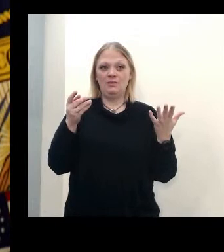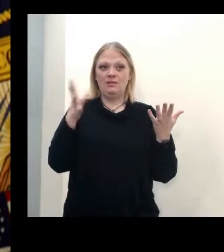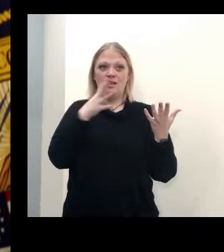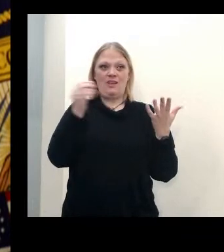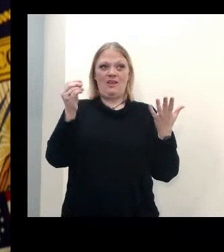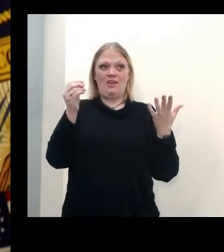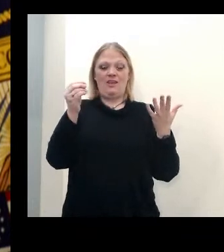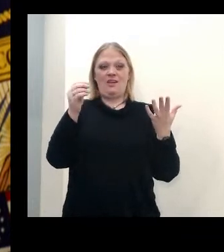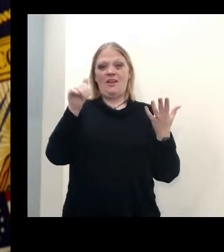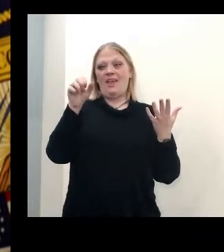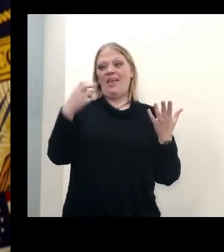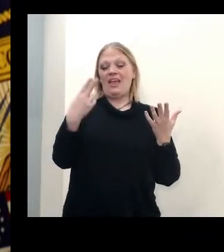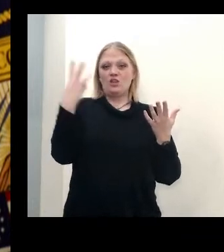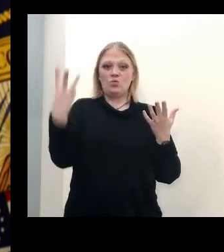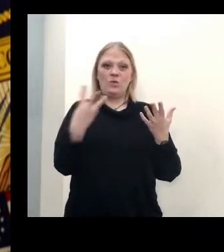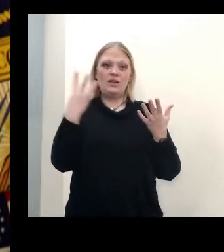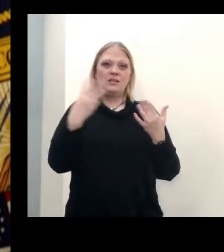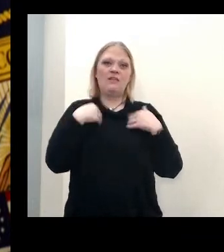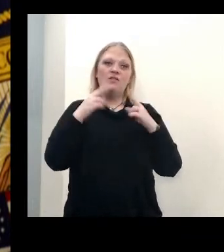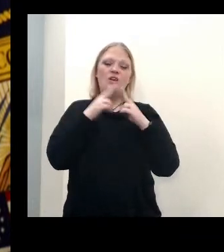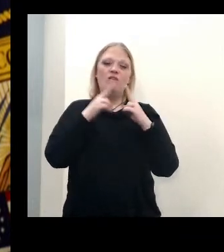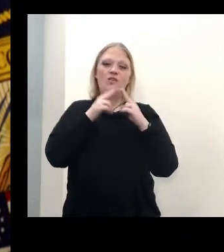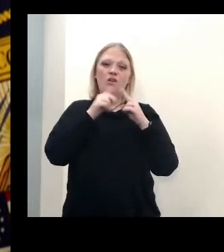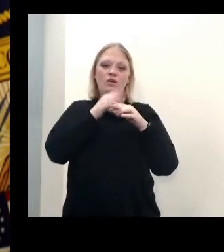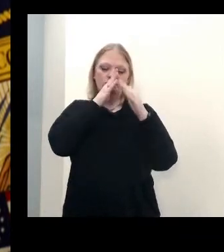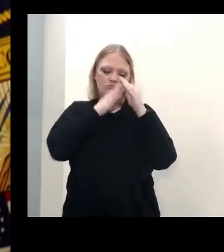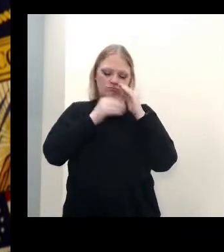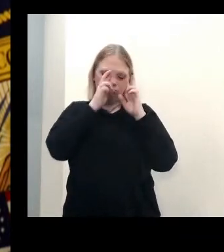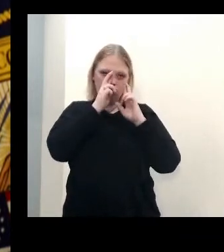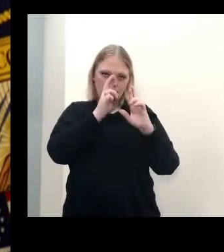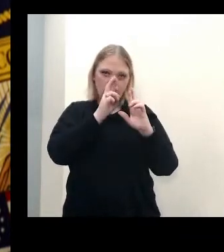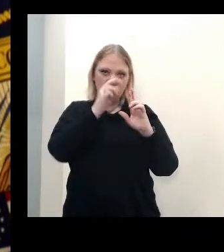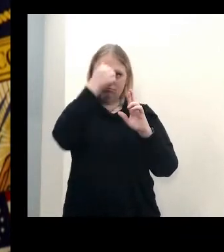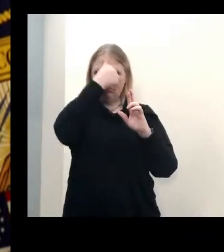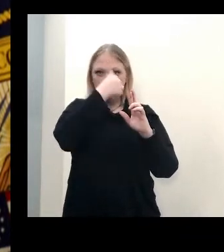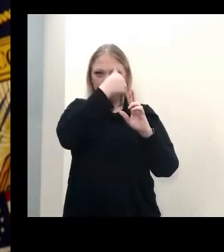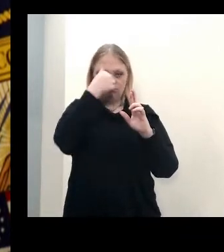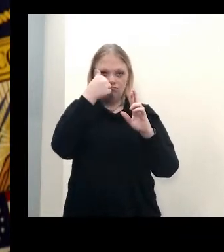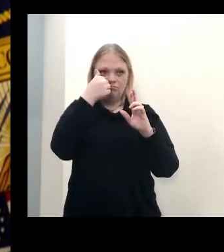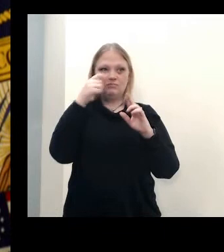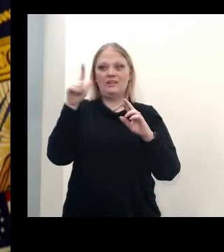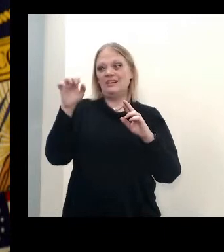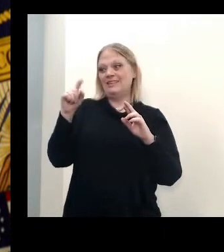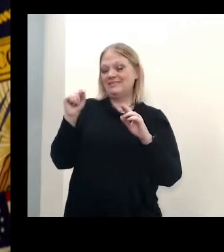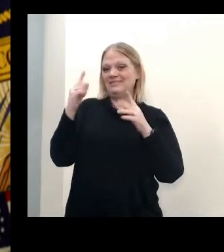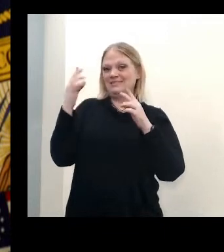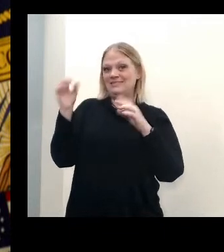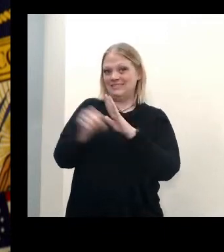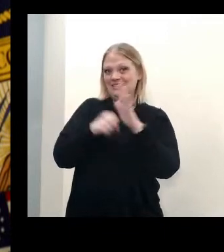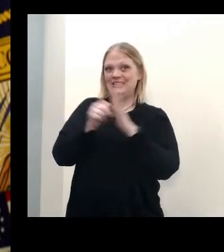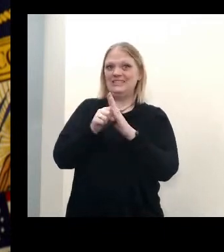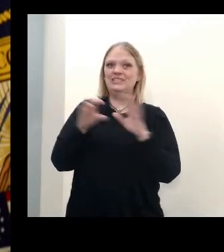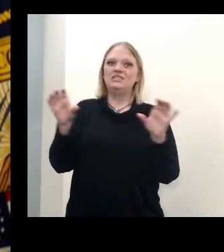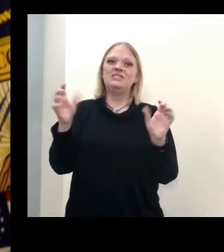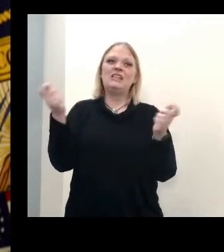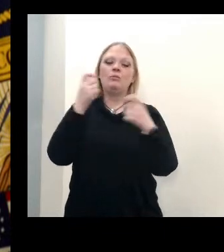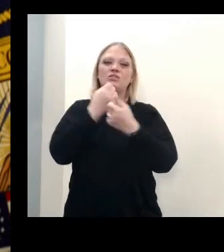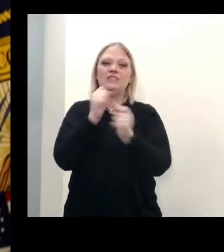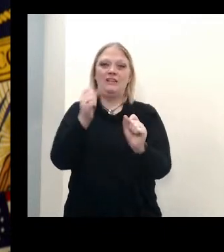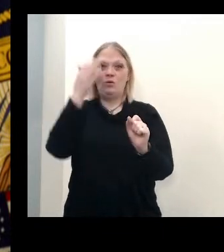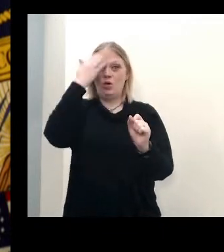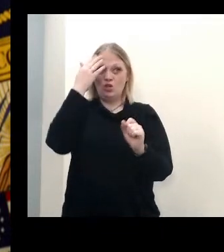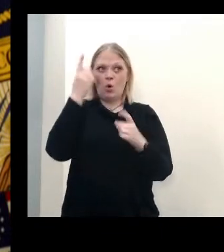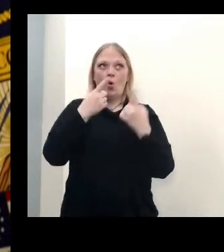And on Ash Wednesday, have a very solemn Ash Wednesday. And as you're celebrating the lentil season, do it safely, because we know what happened when